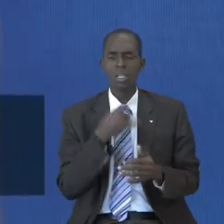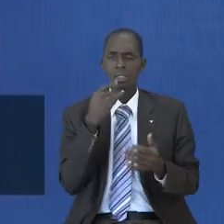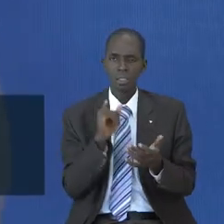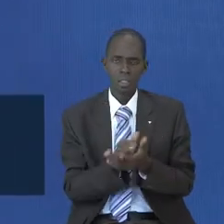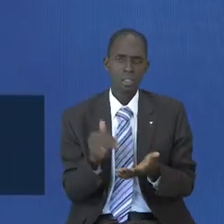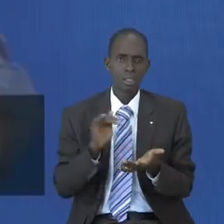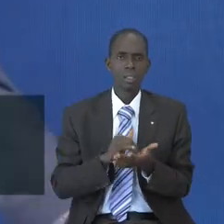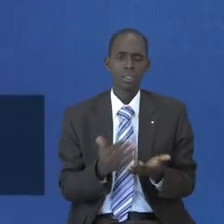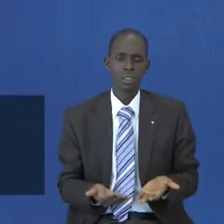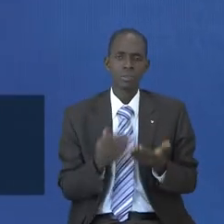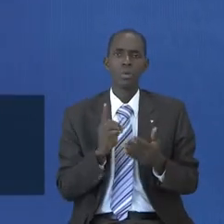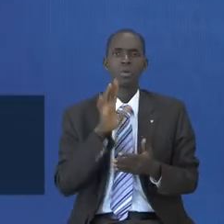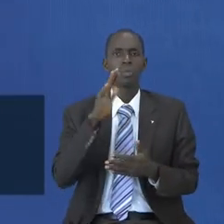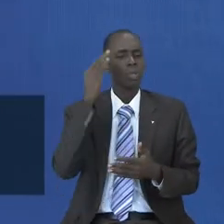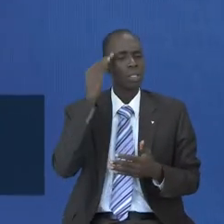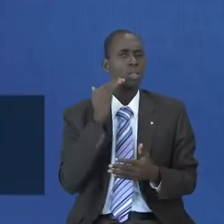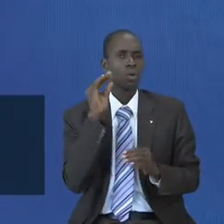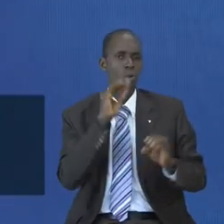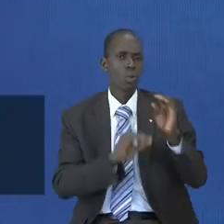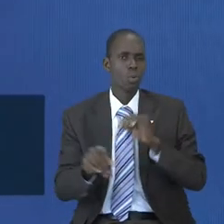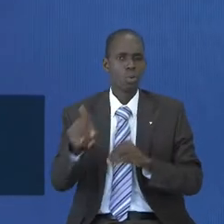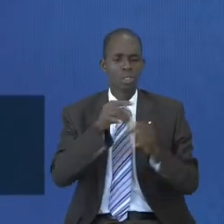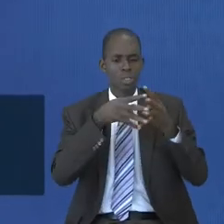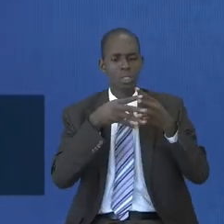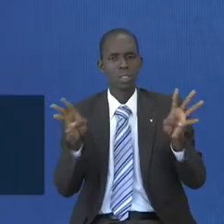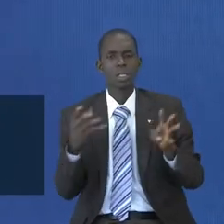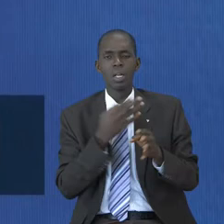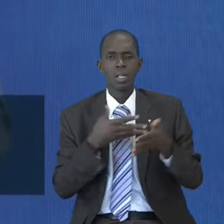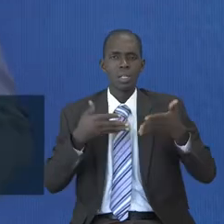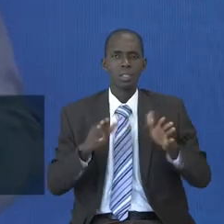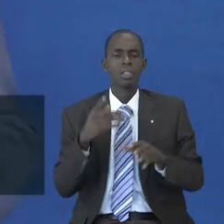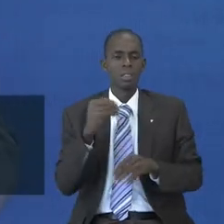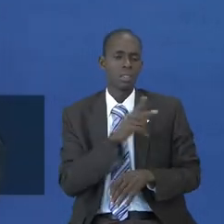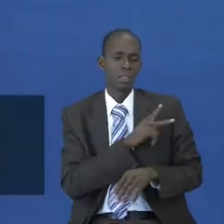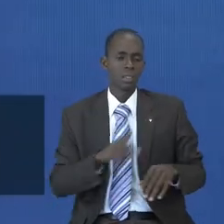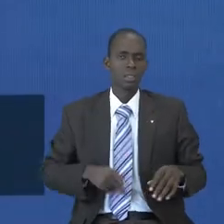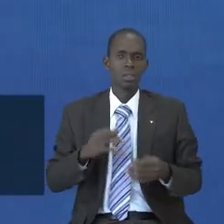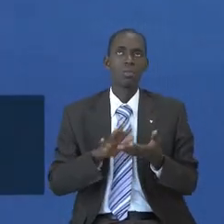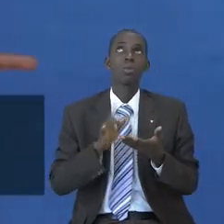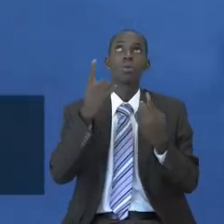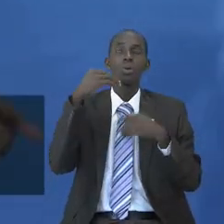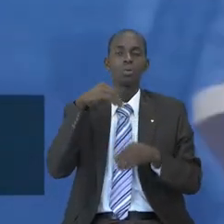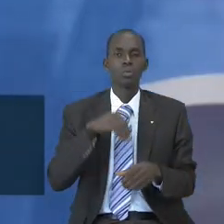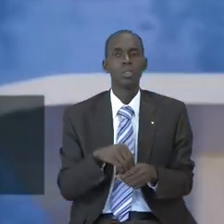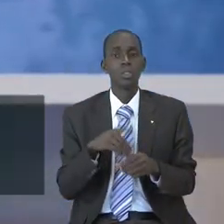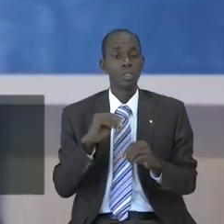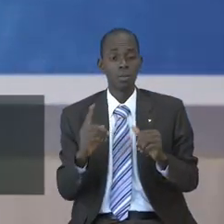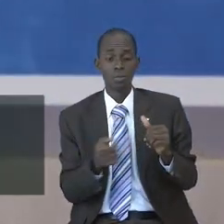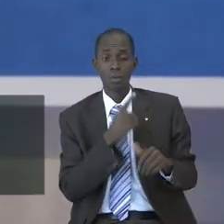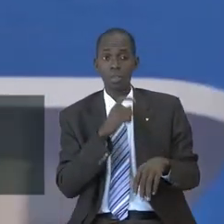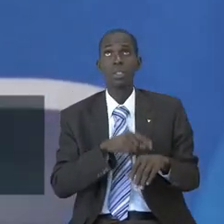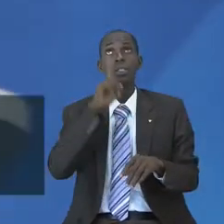heads again, O ye gates, and let the King of Glory coming. The first time he